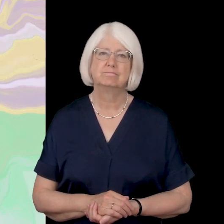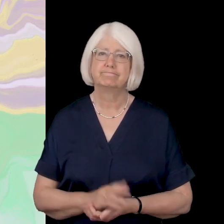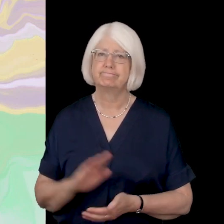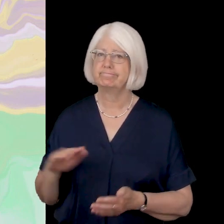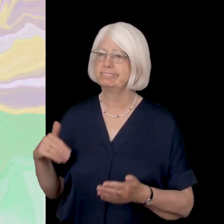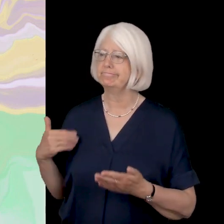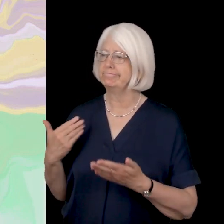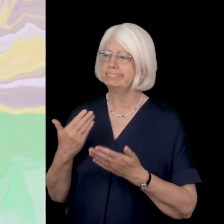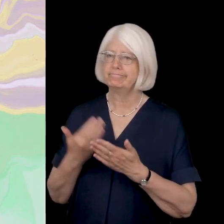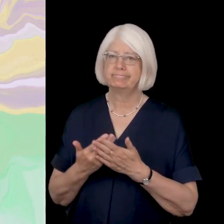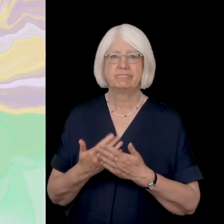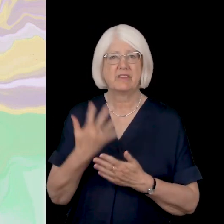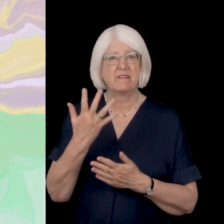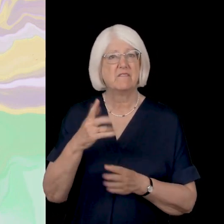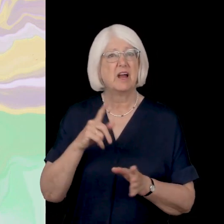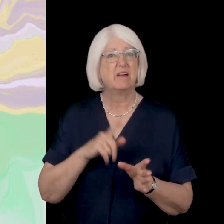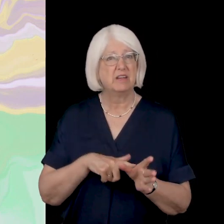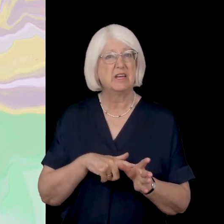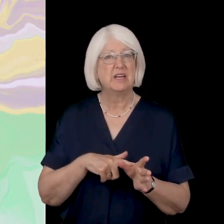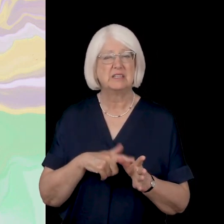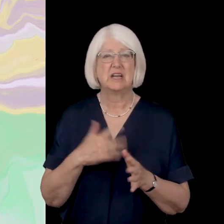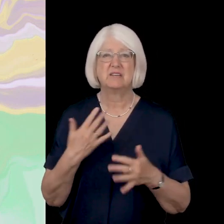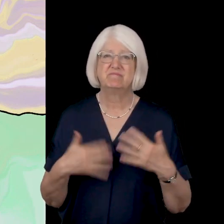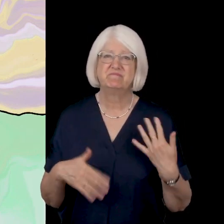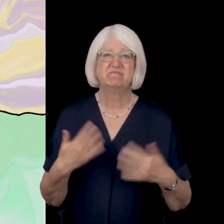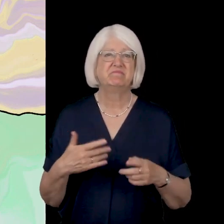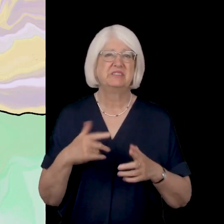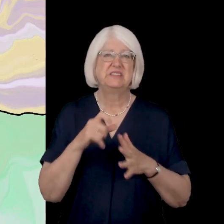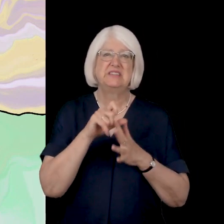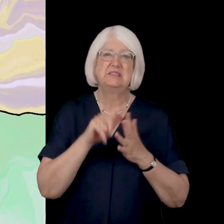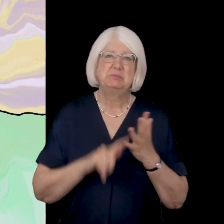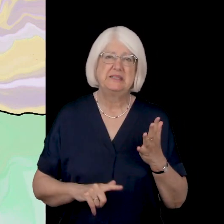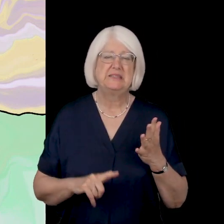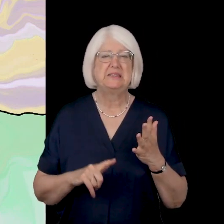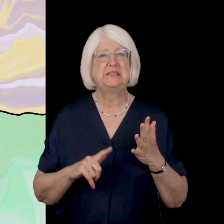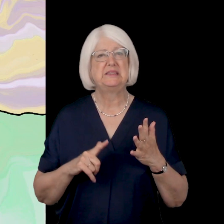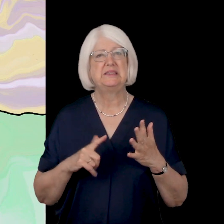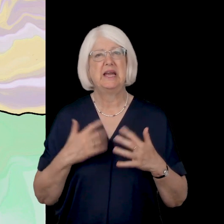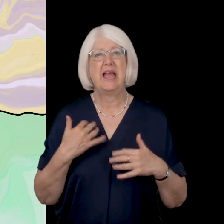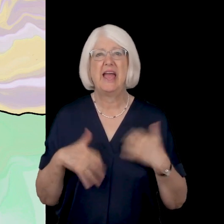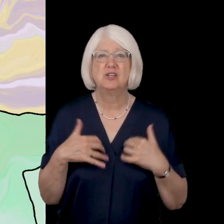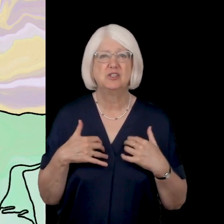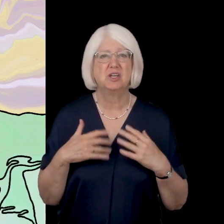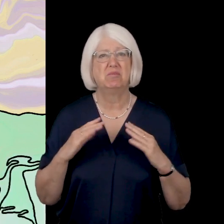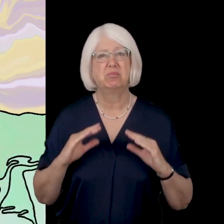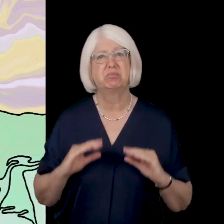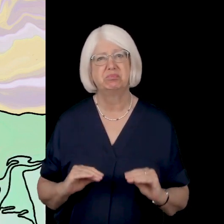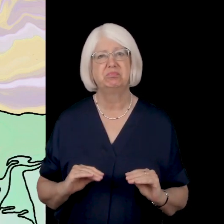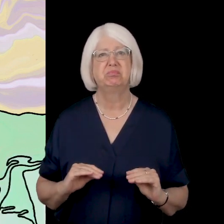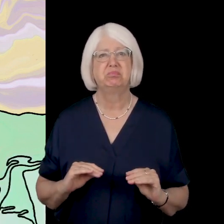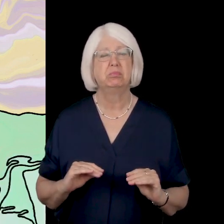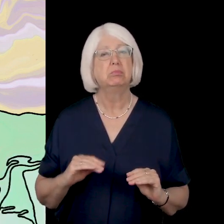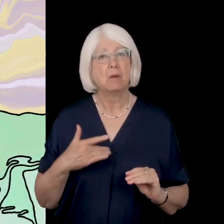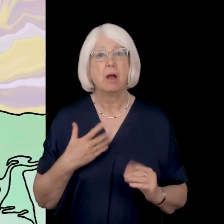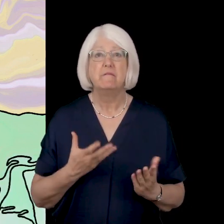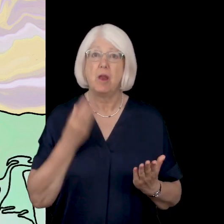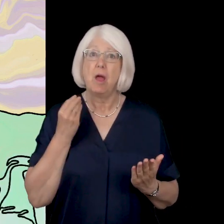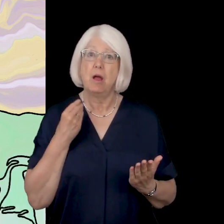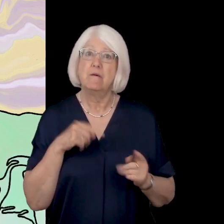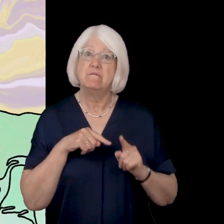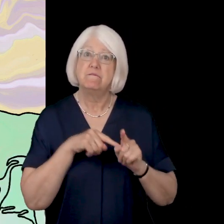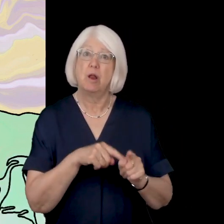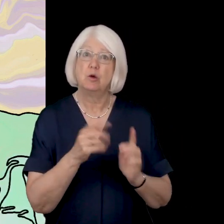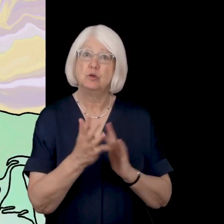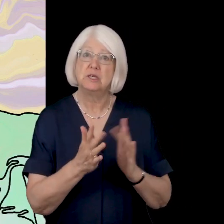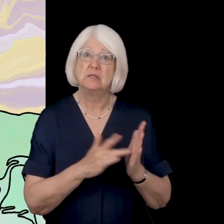For 5 years, I've lived with limited energy and disability. I've learned to follow Jesus' advice and rest when I need